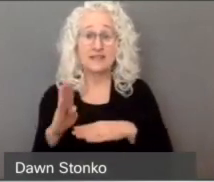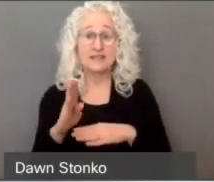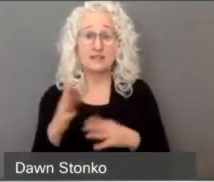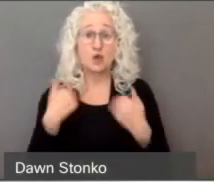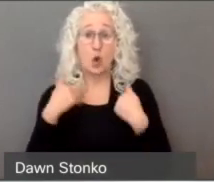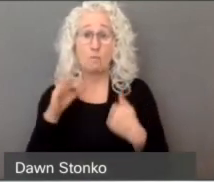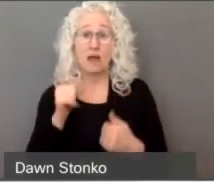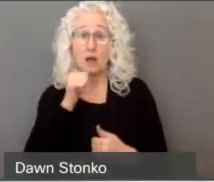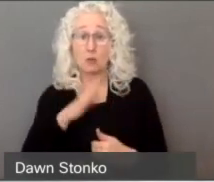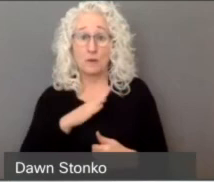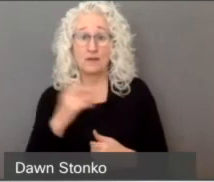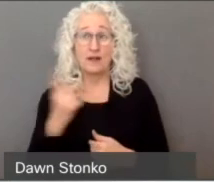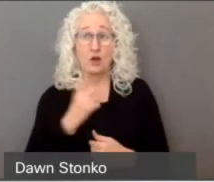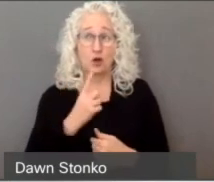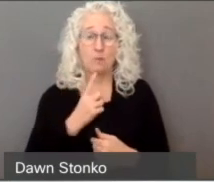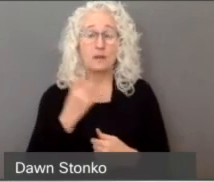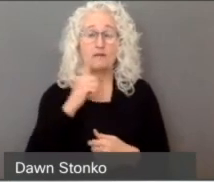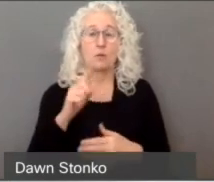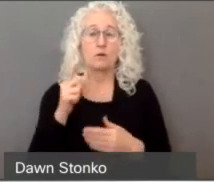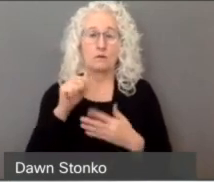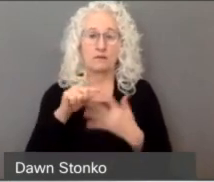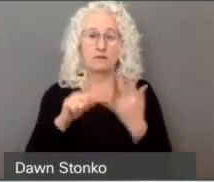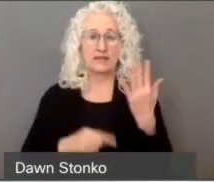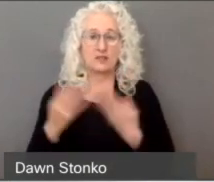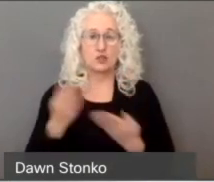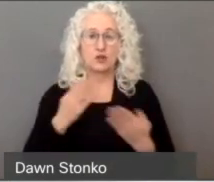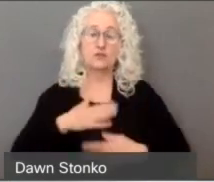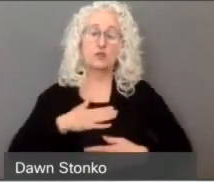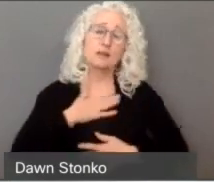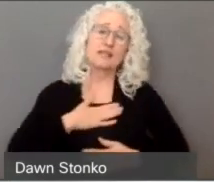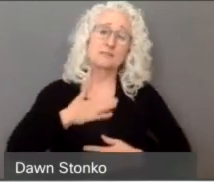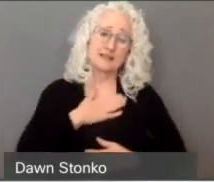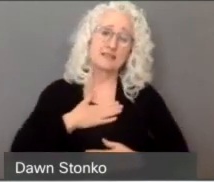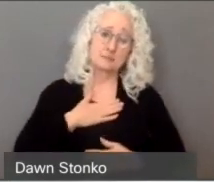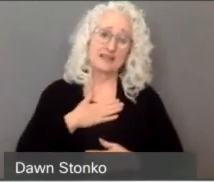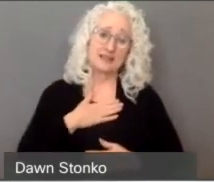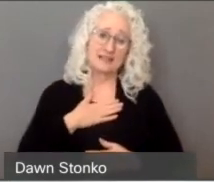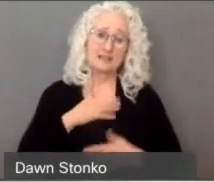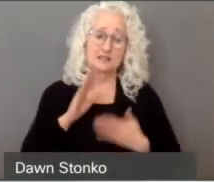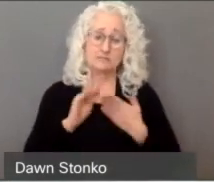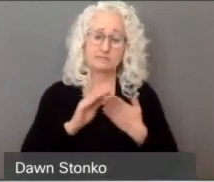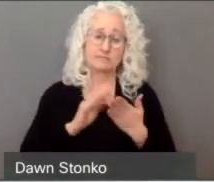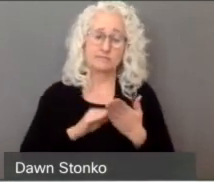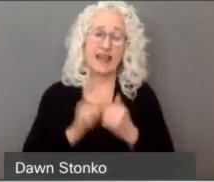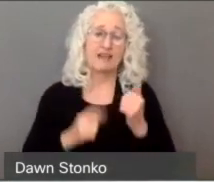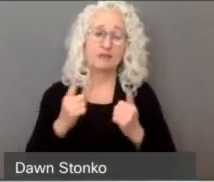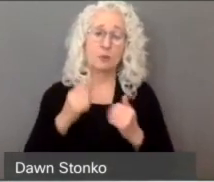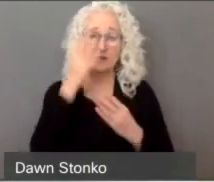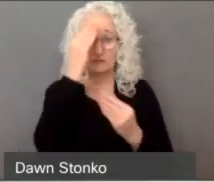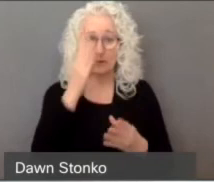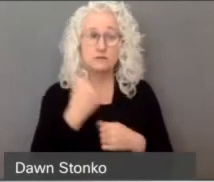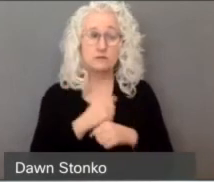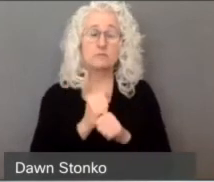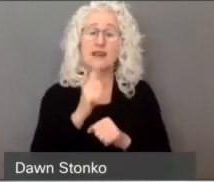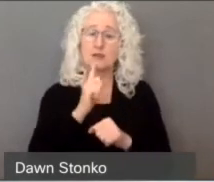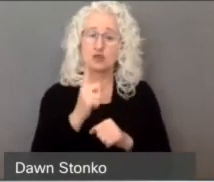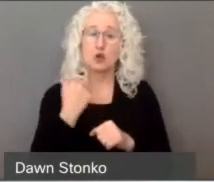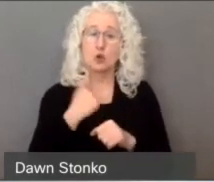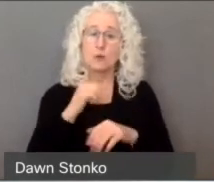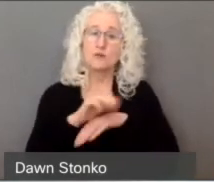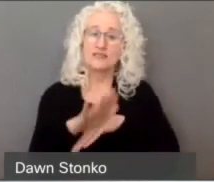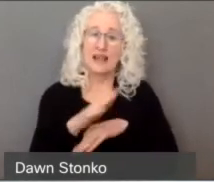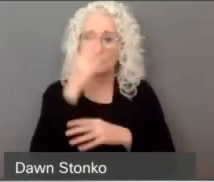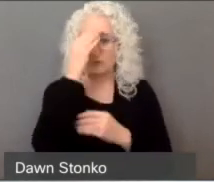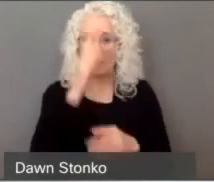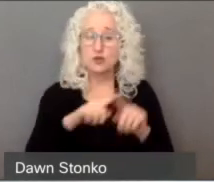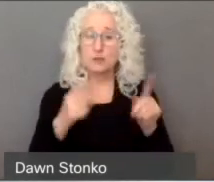that are coming to get these services. So please, please, please take down everyone's information. We'll make sure everything gets sent out. But these resources are here to